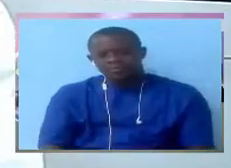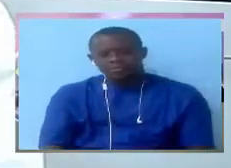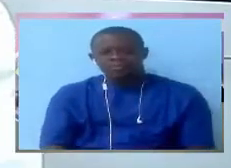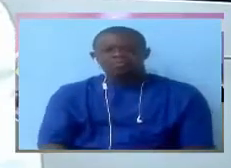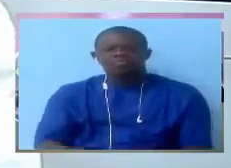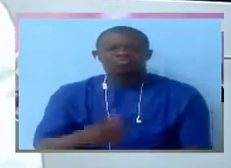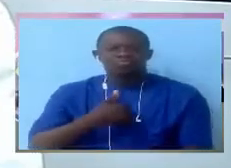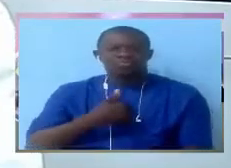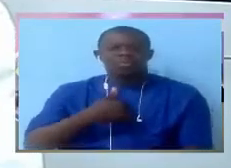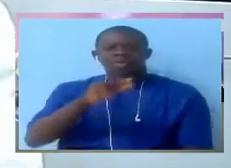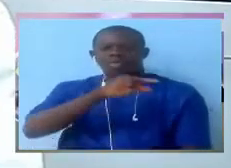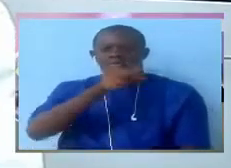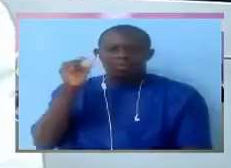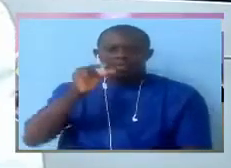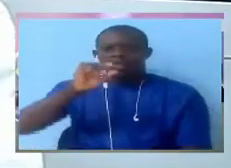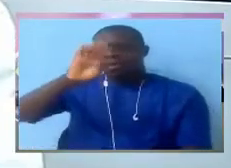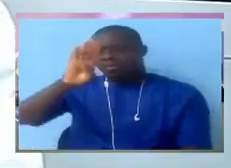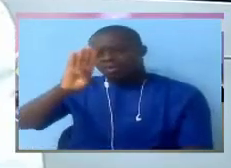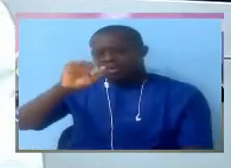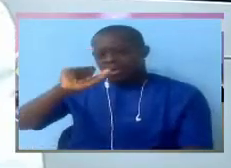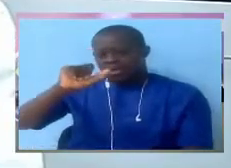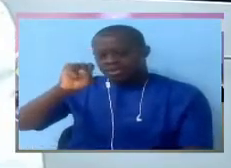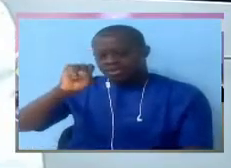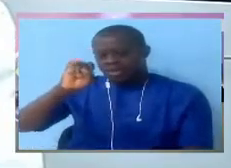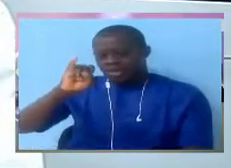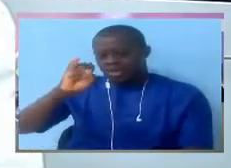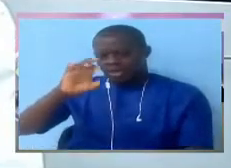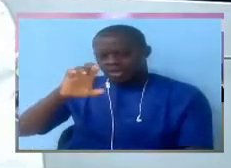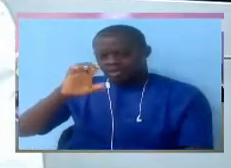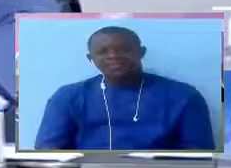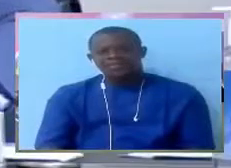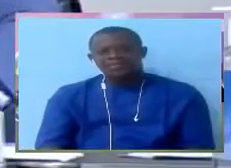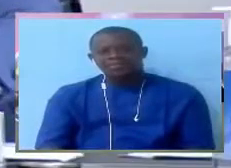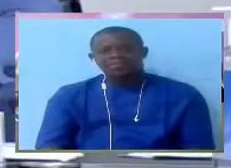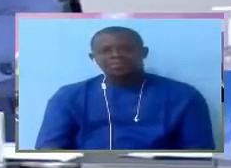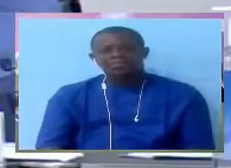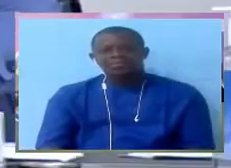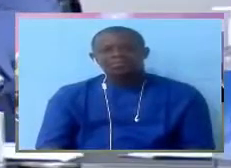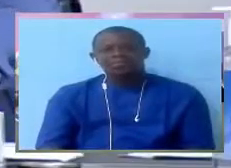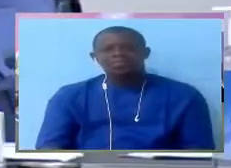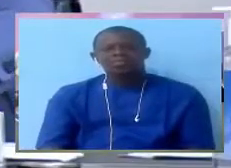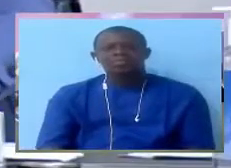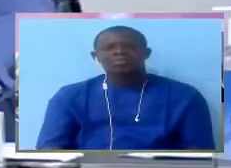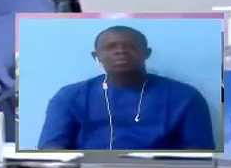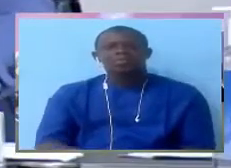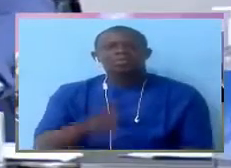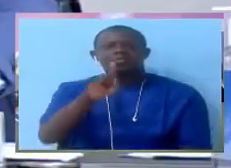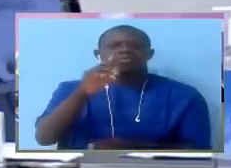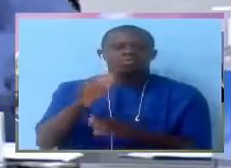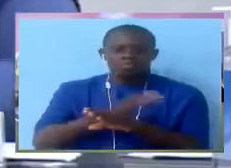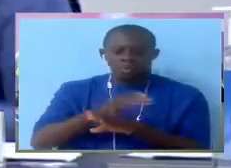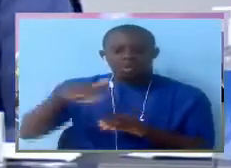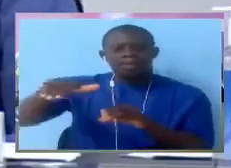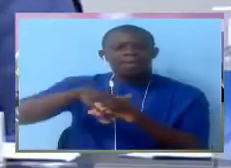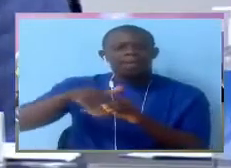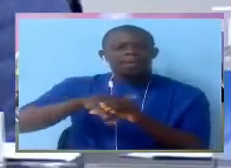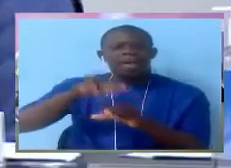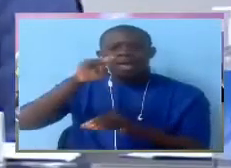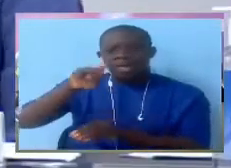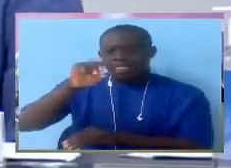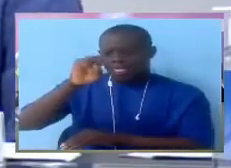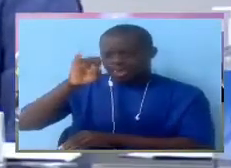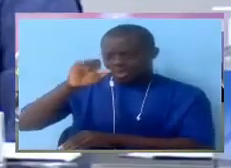Maa ngi tudda Basiru C. My name is Basiru C. When did you join the NIA, having